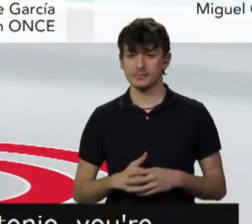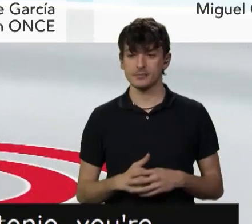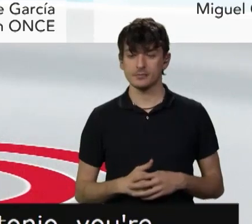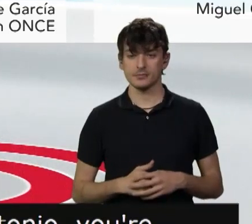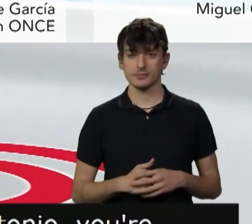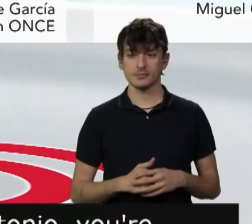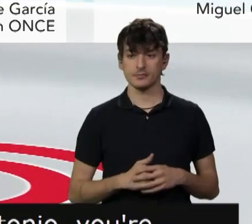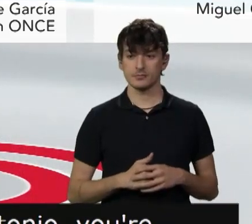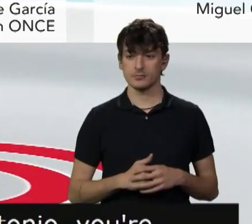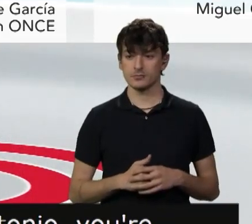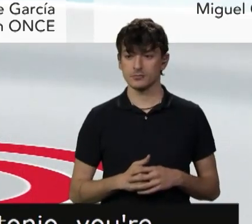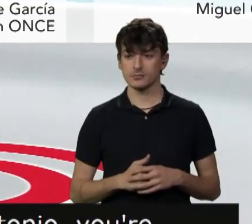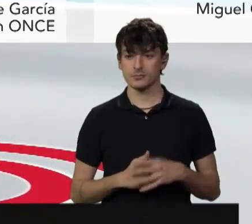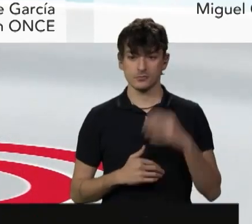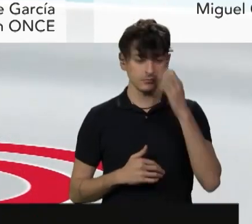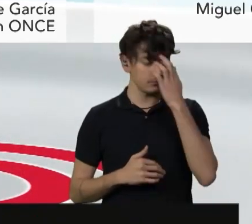Thank you.